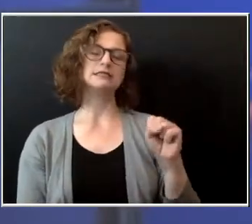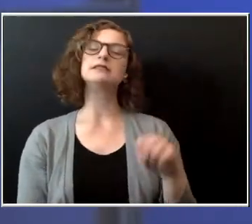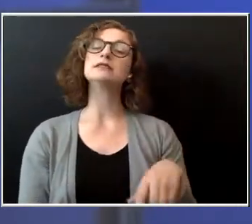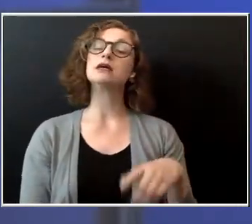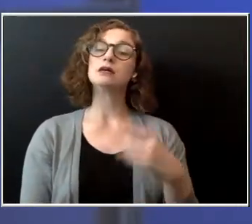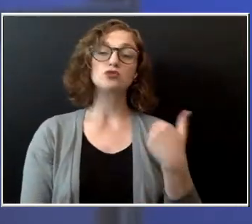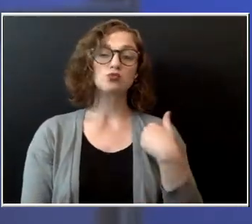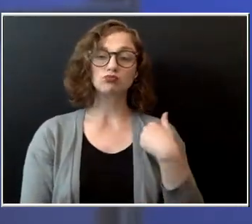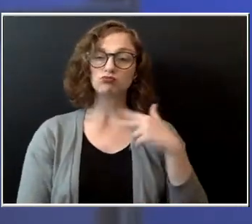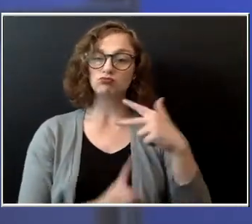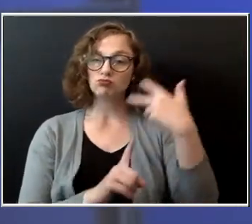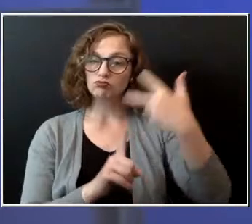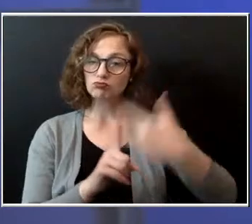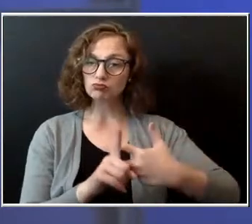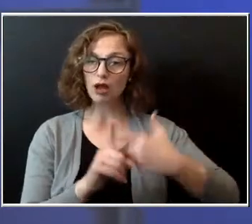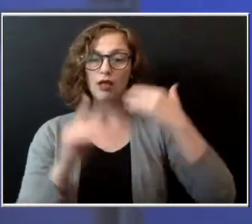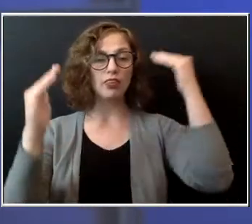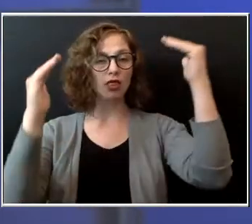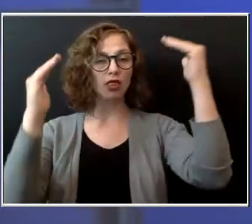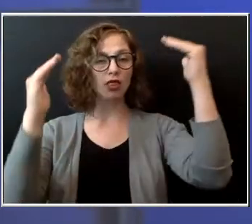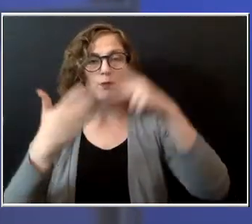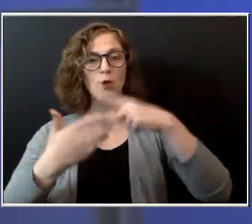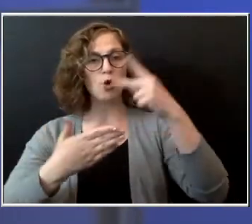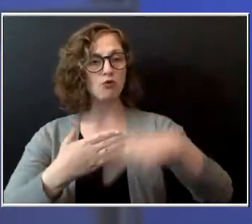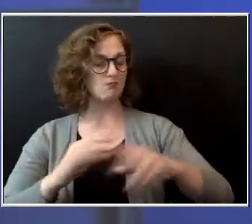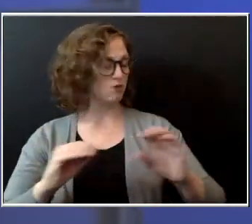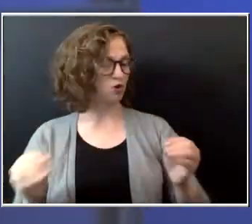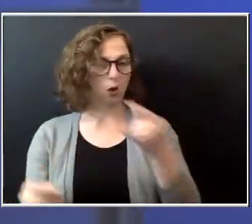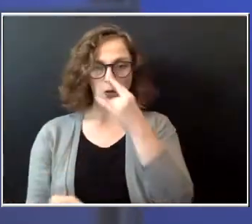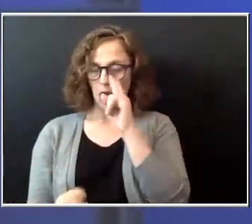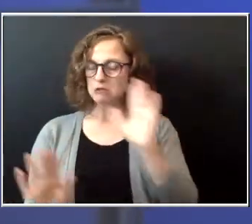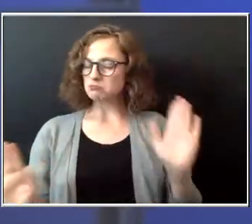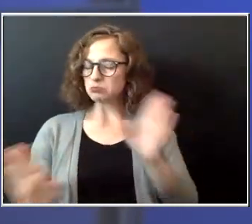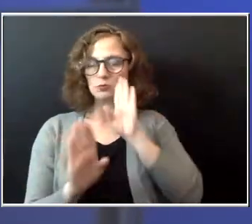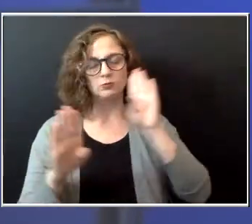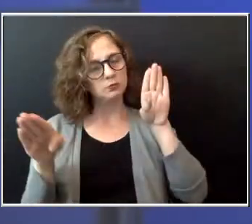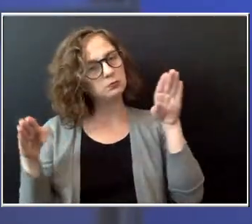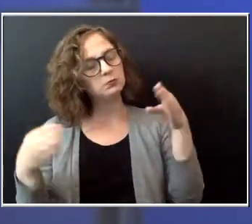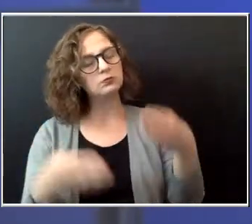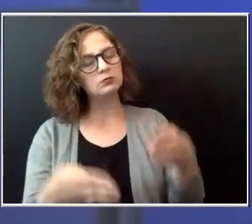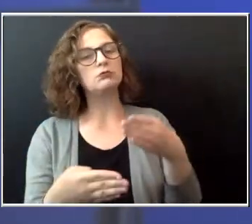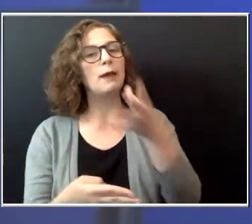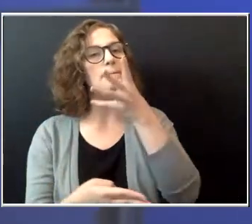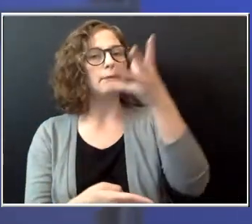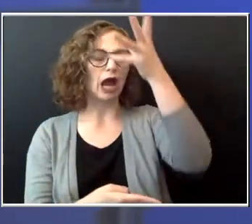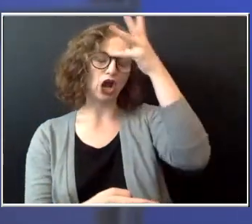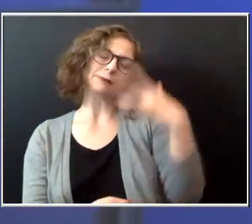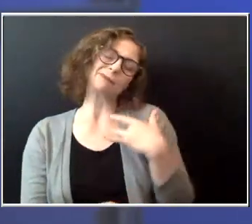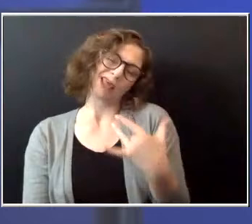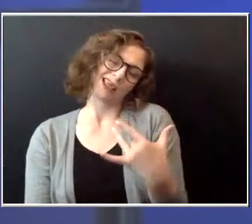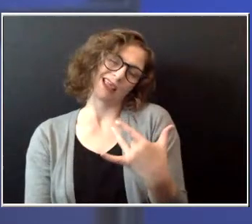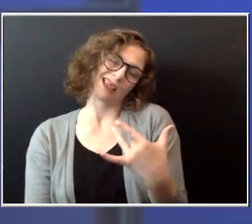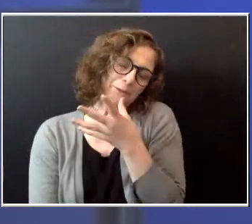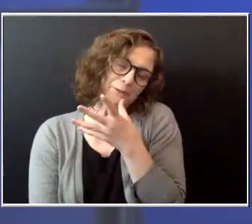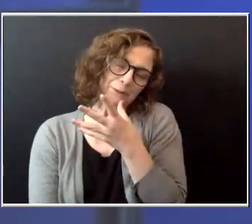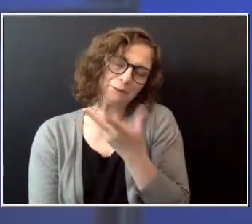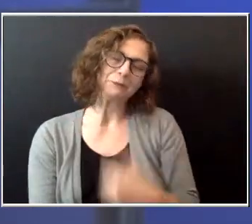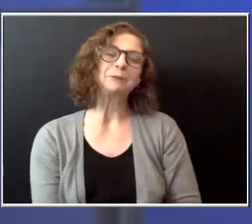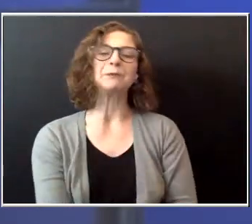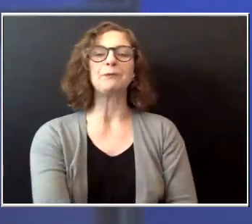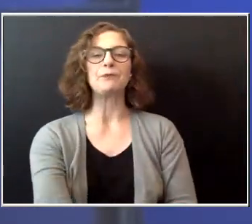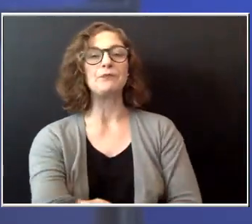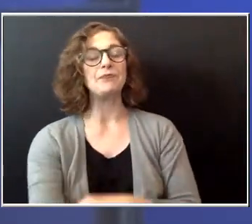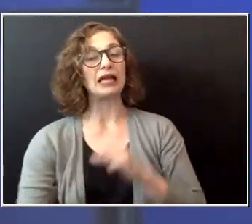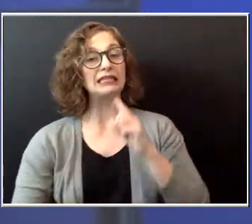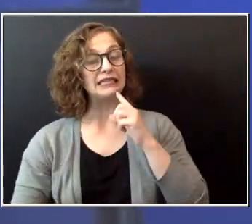program. The kids aren't there. It's just focused on the parent, typically the mom. And it's an intensive